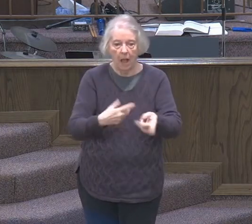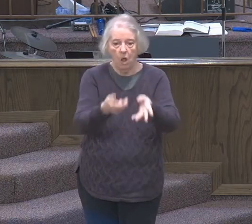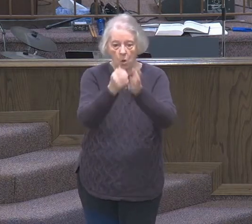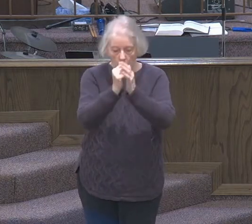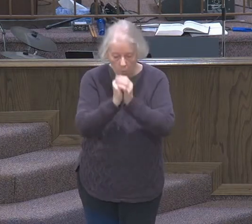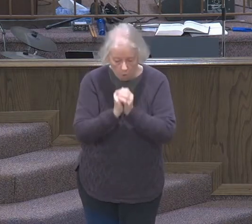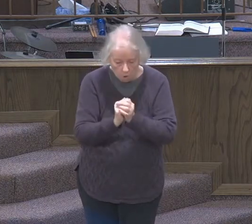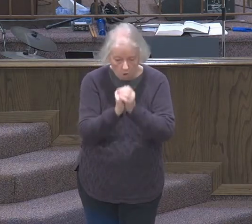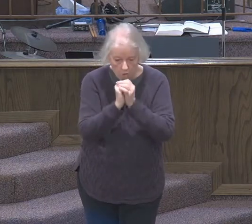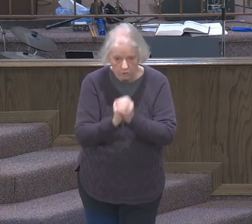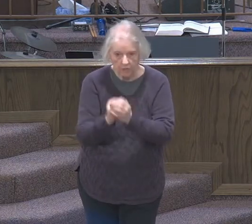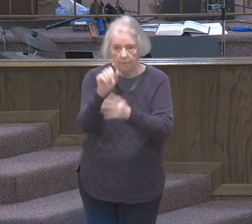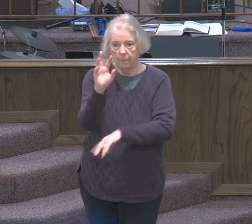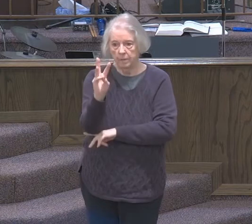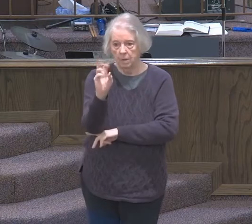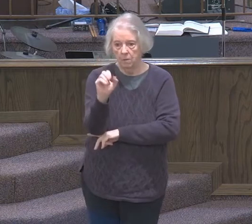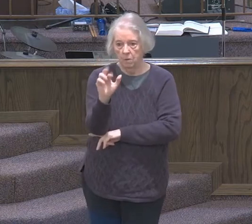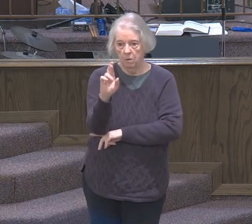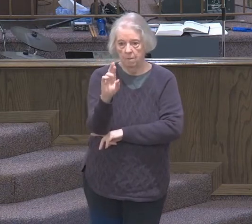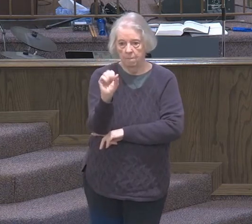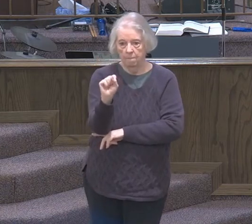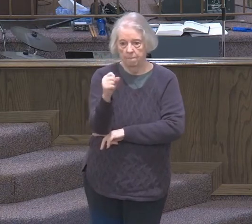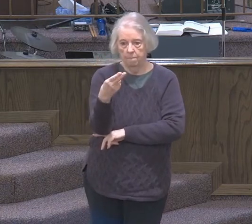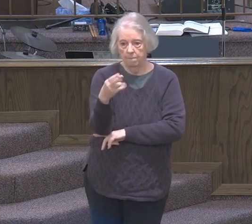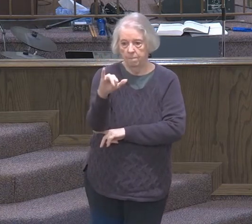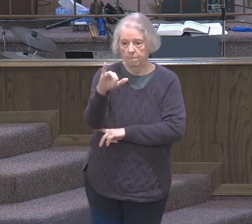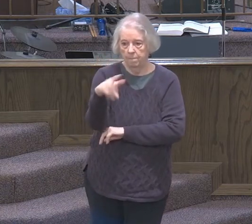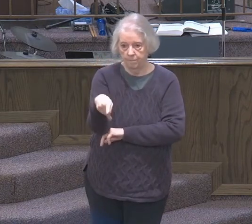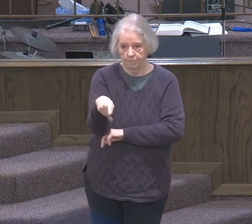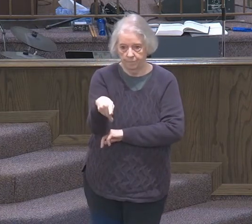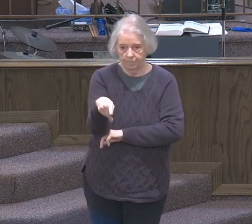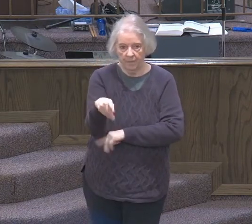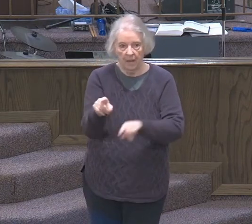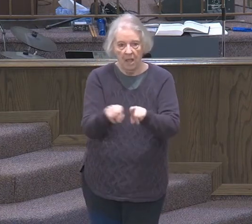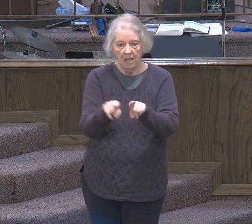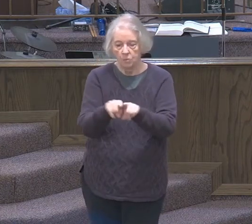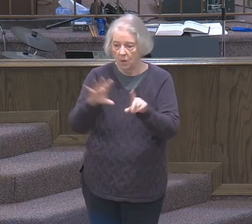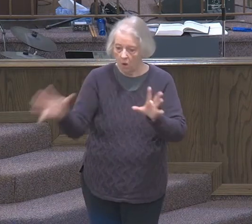to continue to work through our spiritual disciplines. In today's